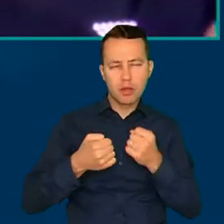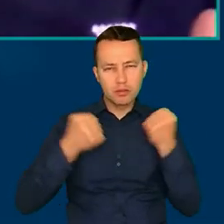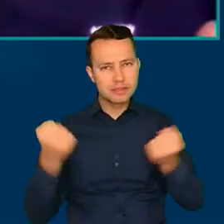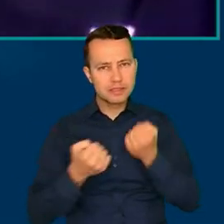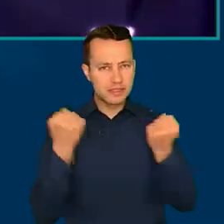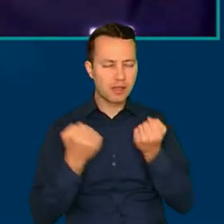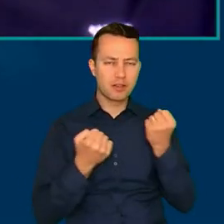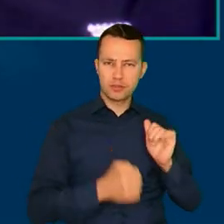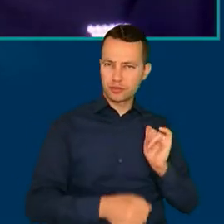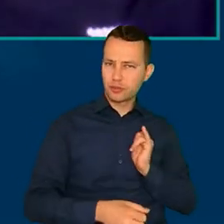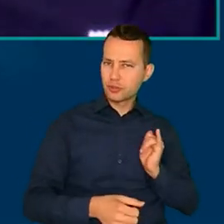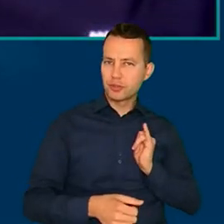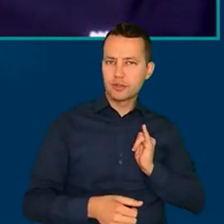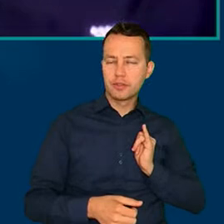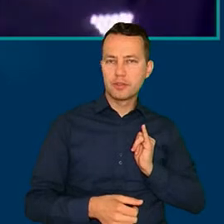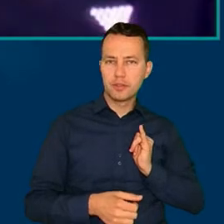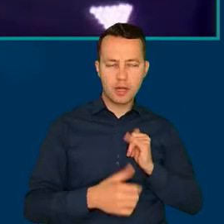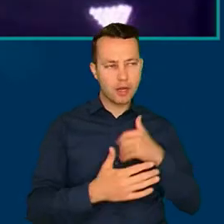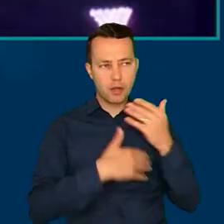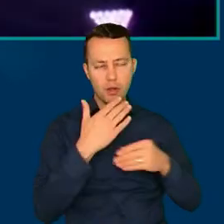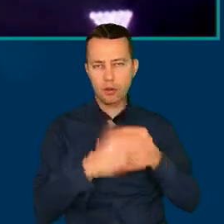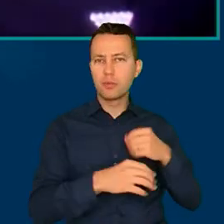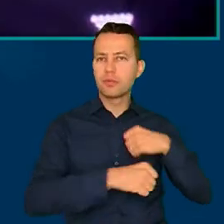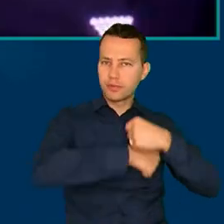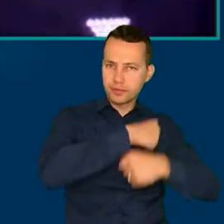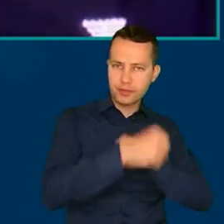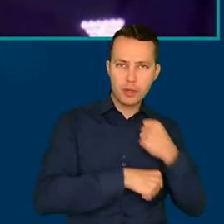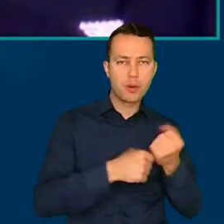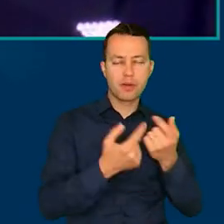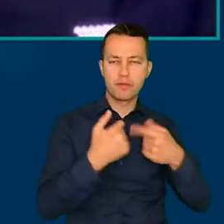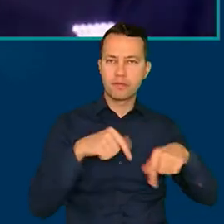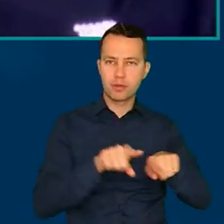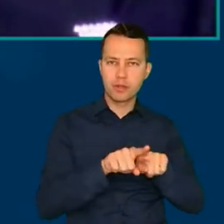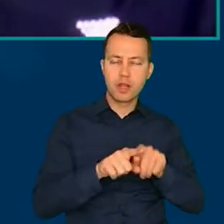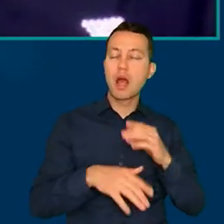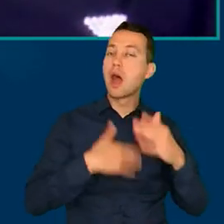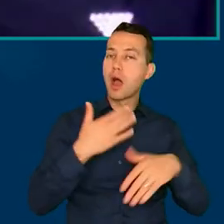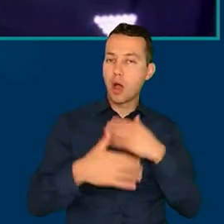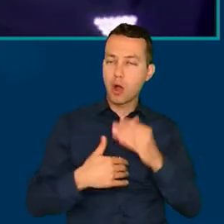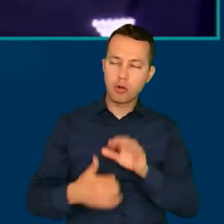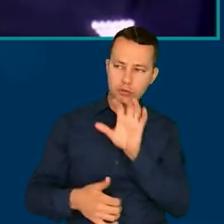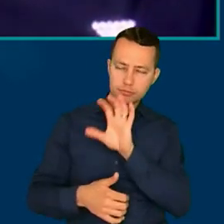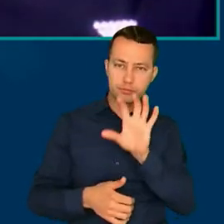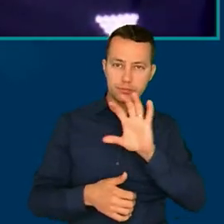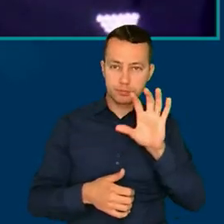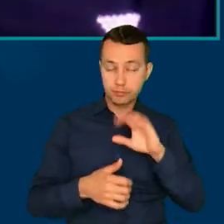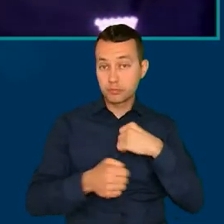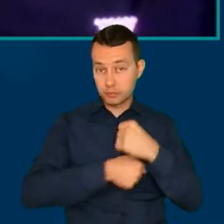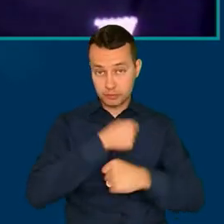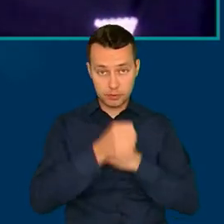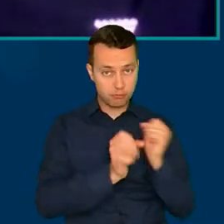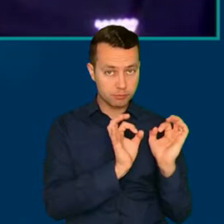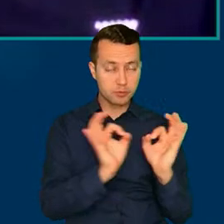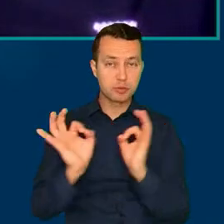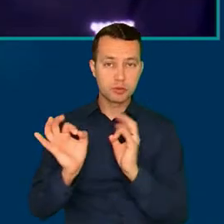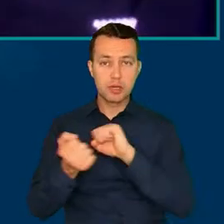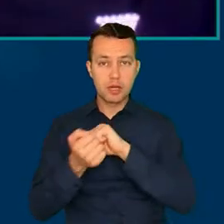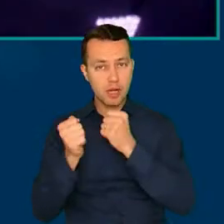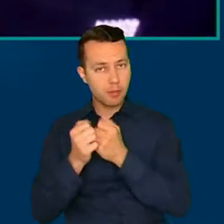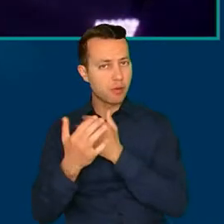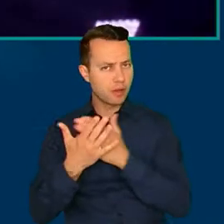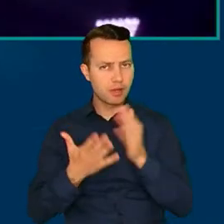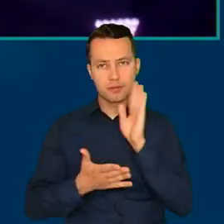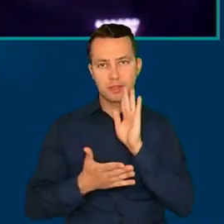the prevention processes, their implementation, tracking, checking whether the processes work,